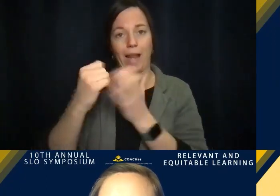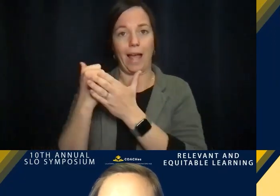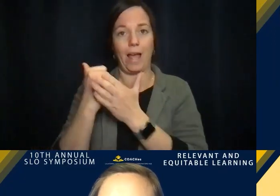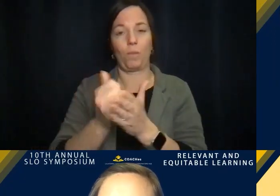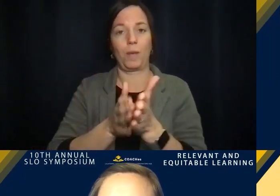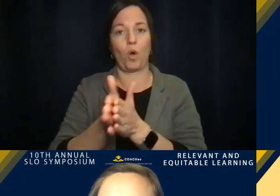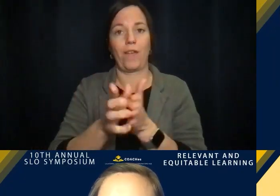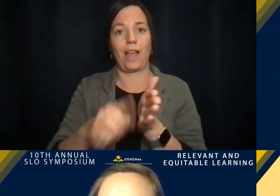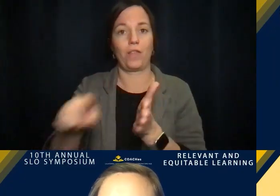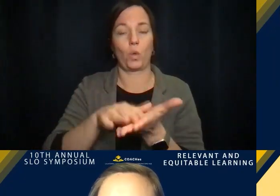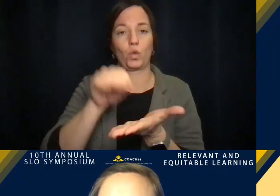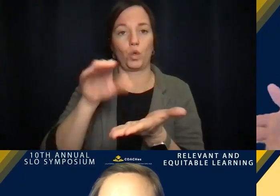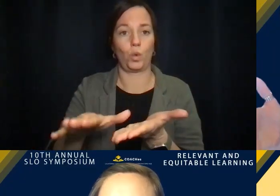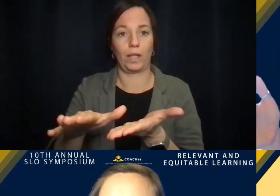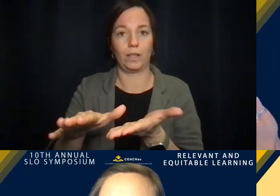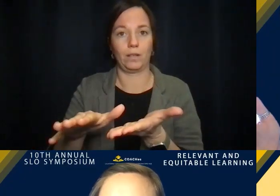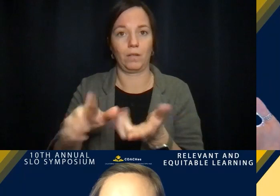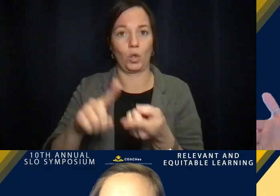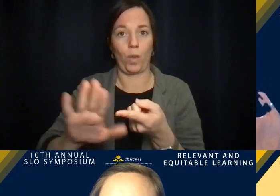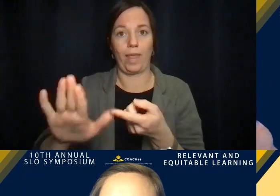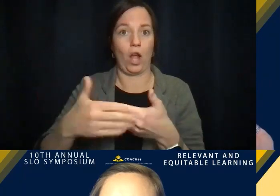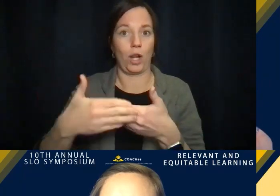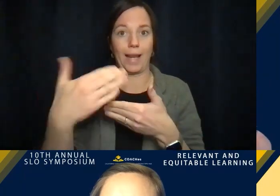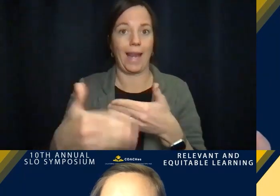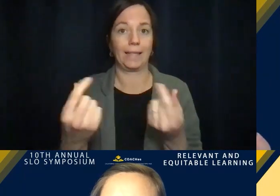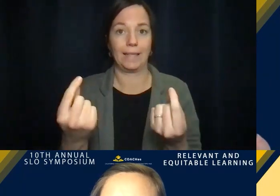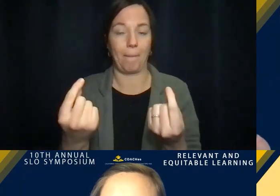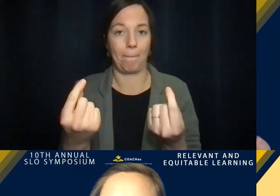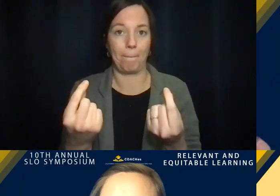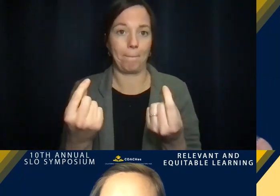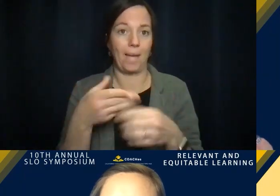your students towards whatever their next step